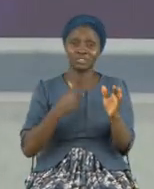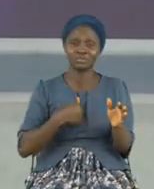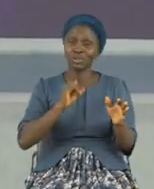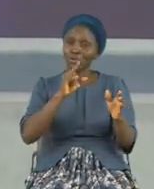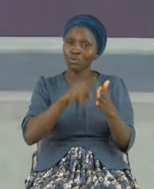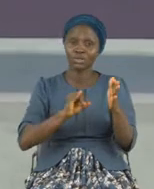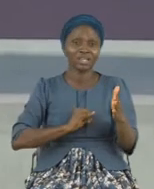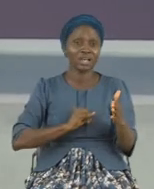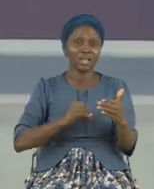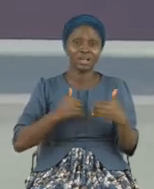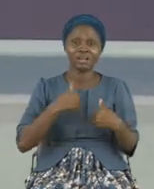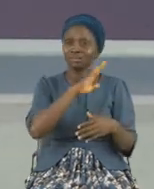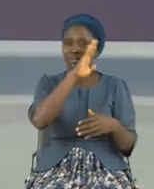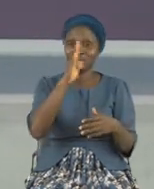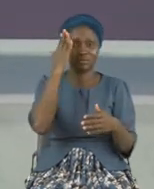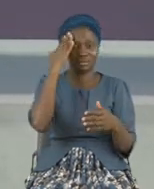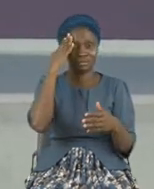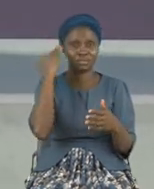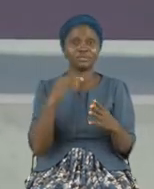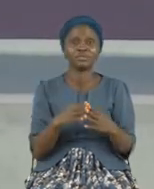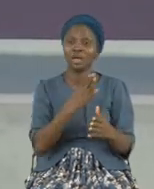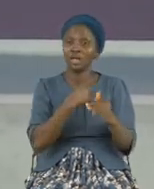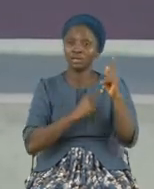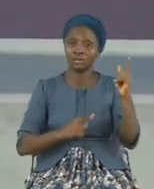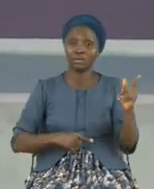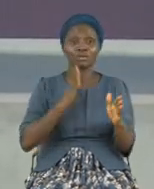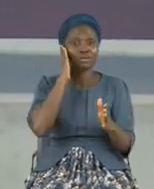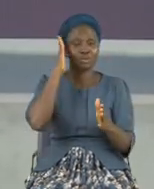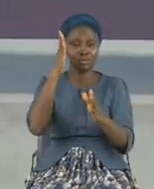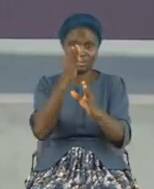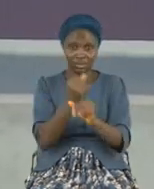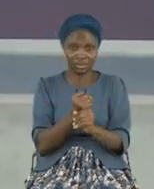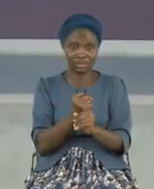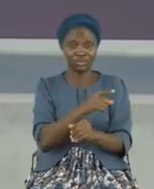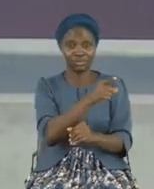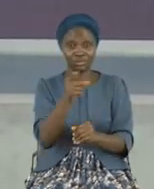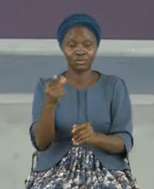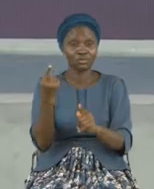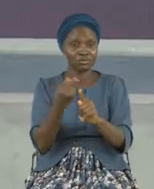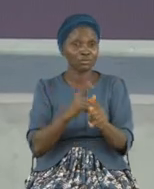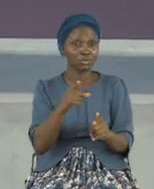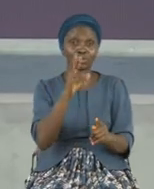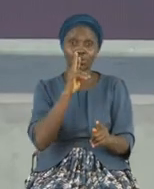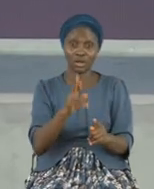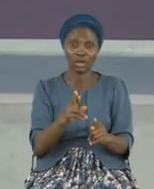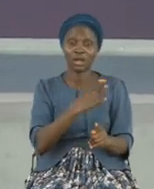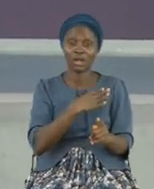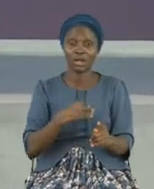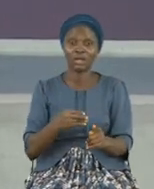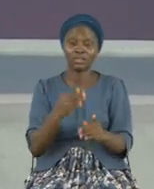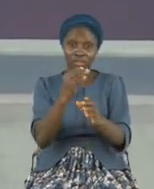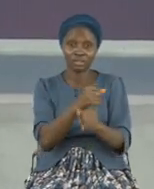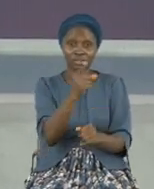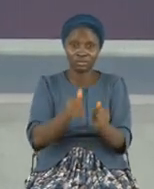knew, and the Lord will take you from where you are, he'll take you higher, take you